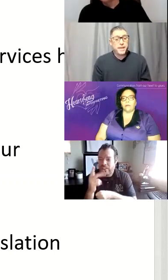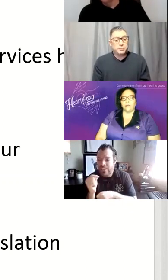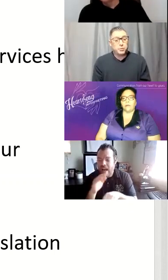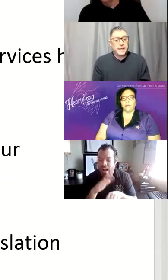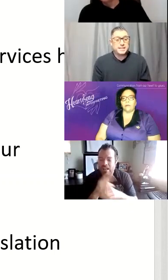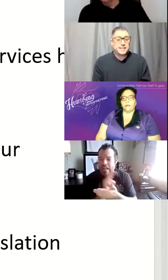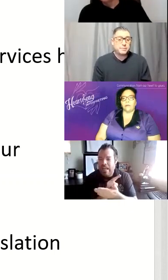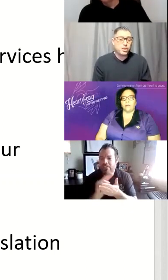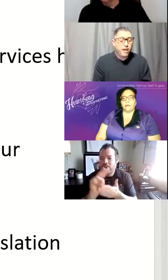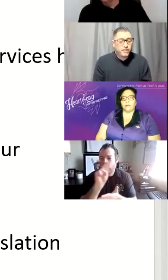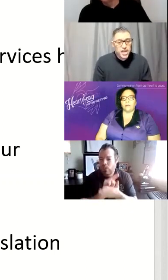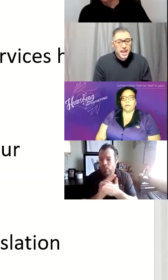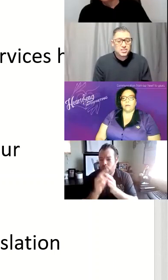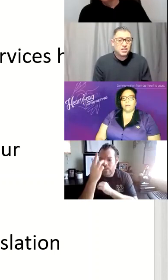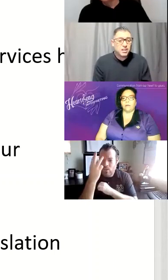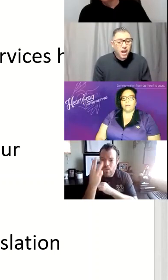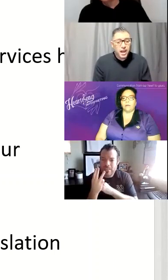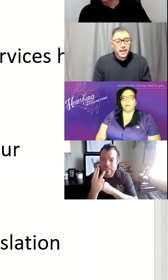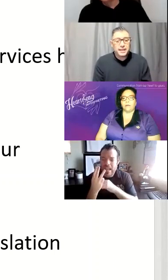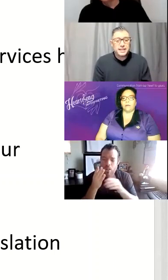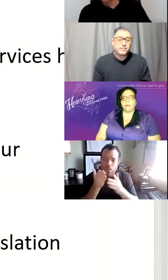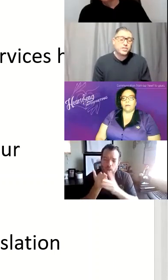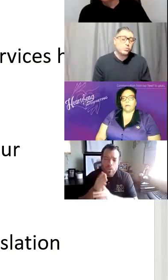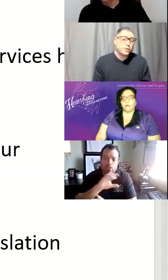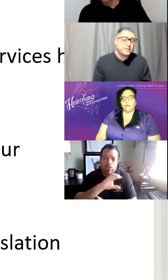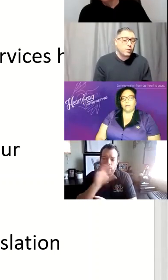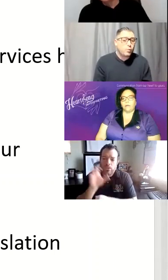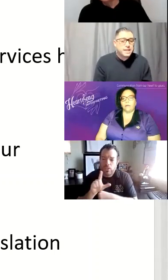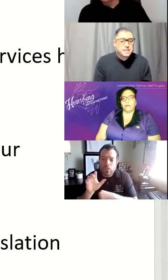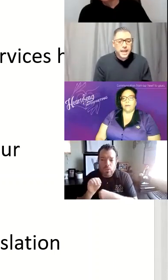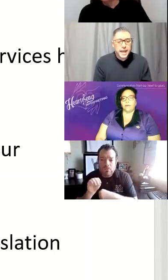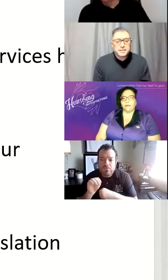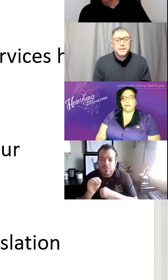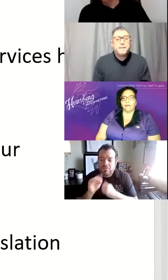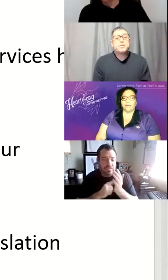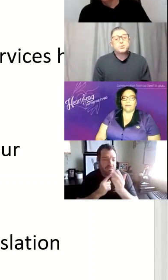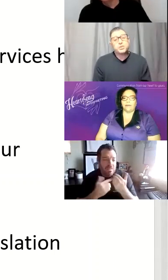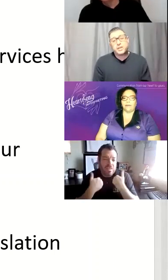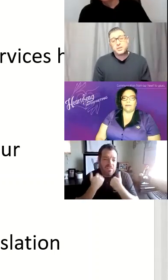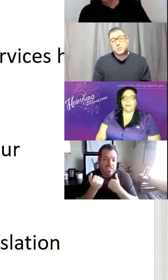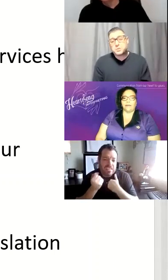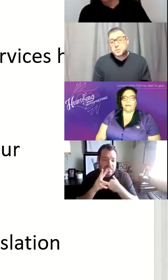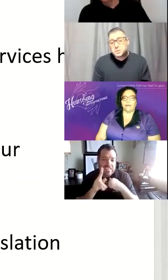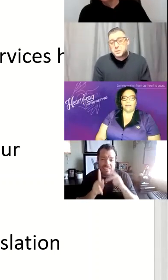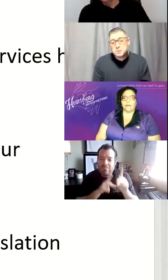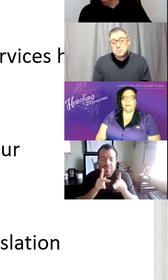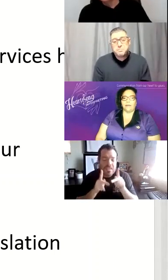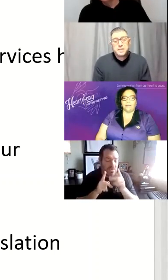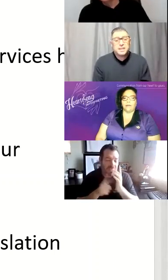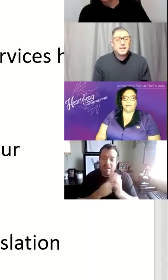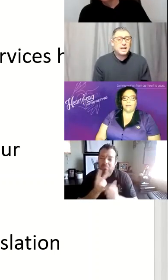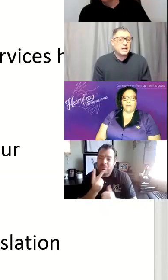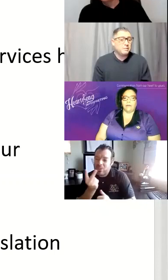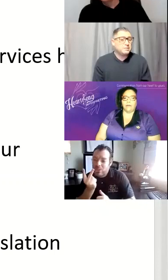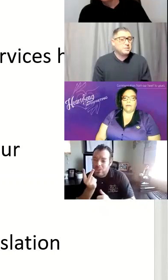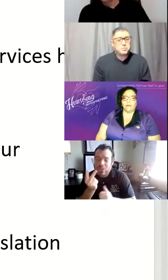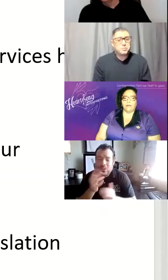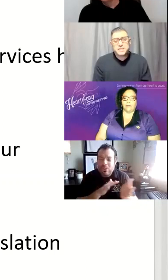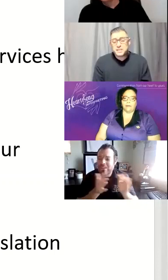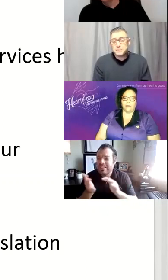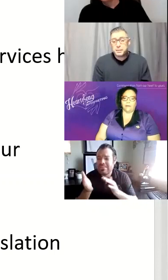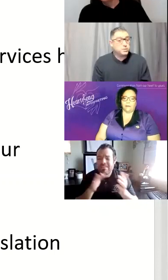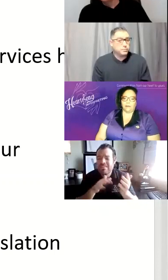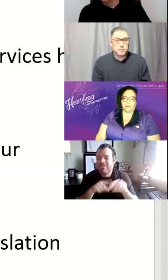Zoom then. We had to set up the coffee chats online, and that's every 2 weeks now on Wednesdays. So we do that through Zoom. Sometimes